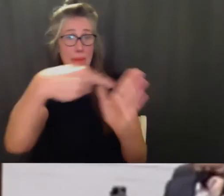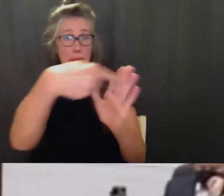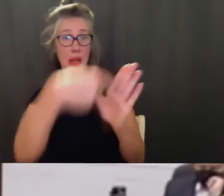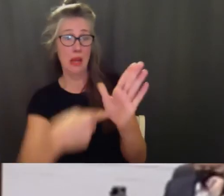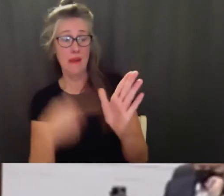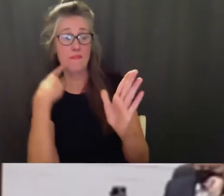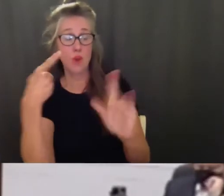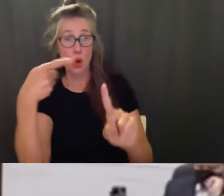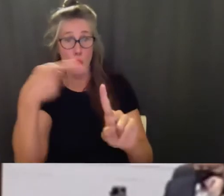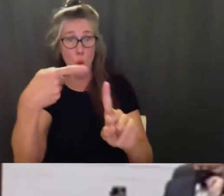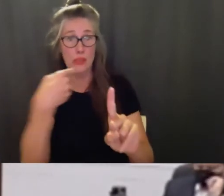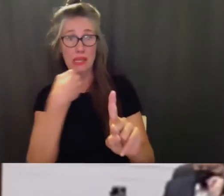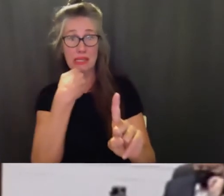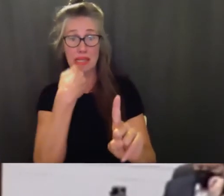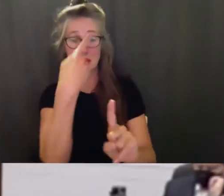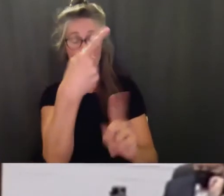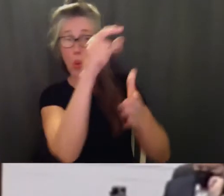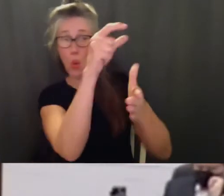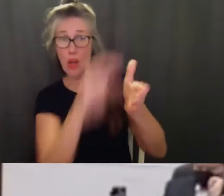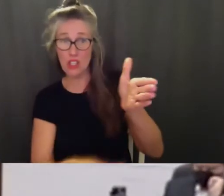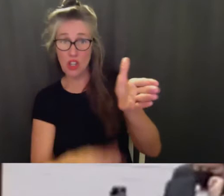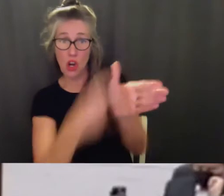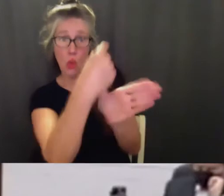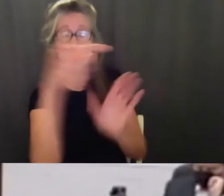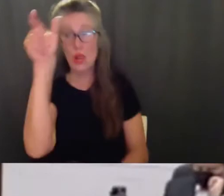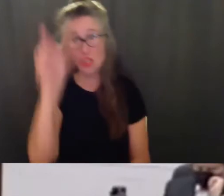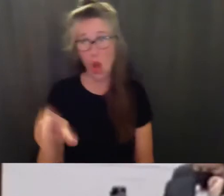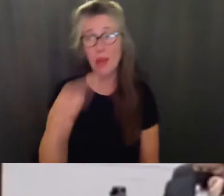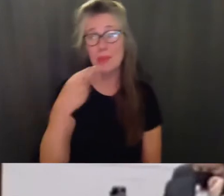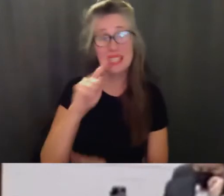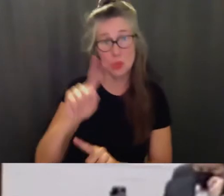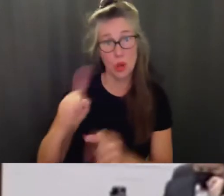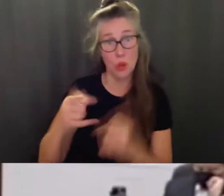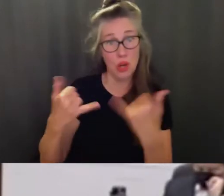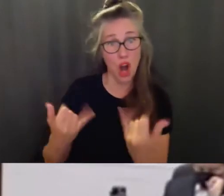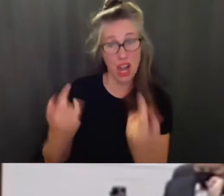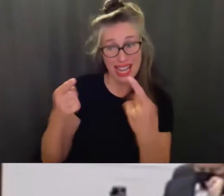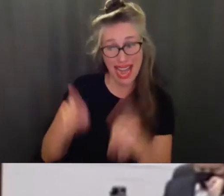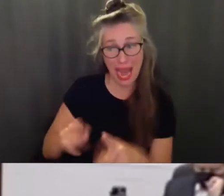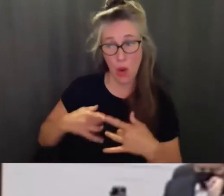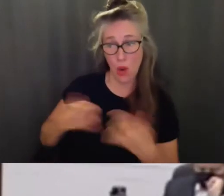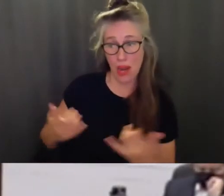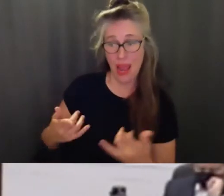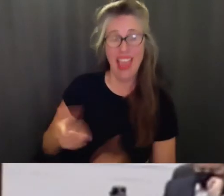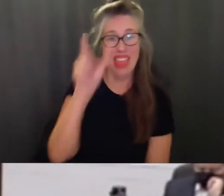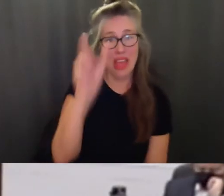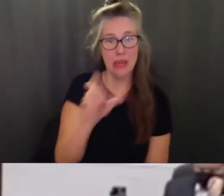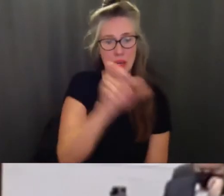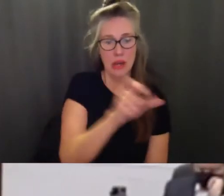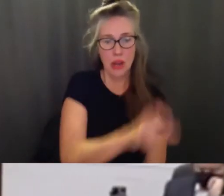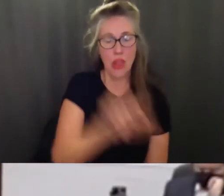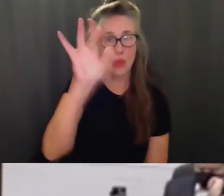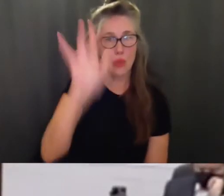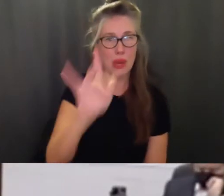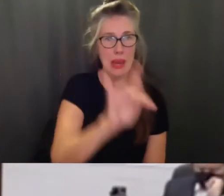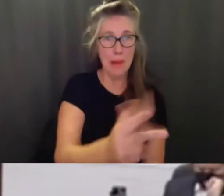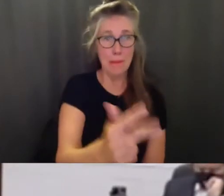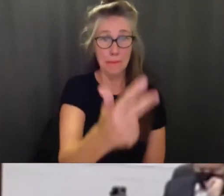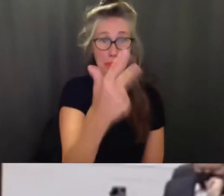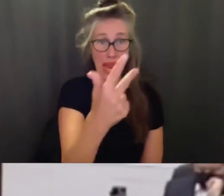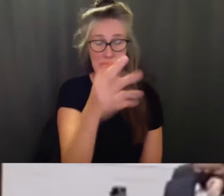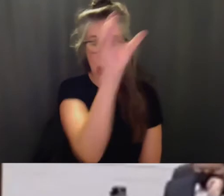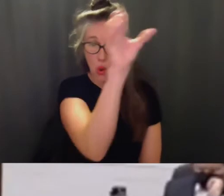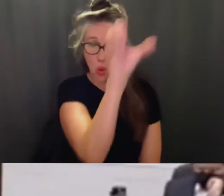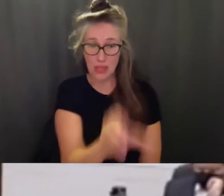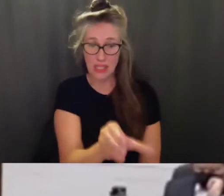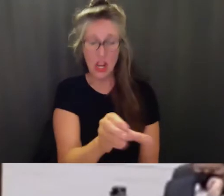like one column that has where we are currently, and then you have 3 blanks, and then you have this one column that's